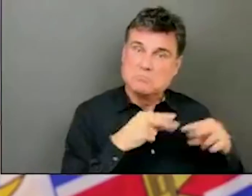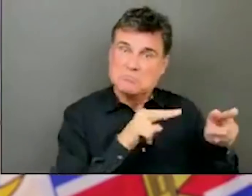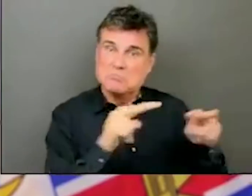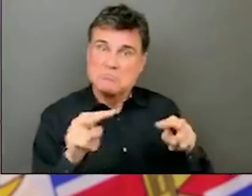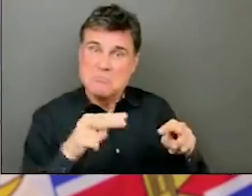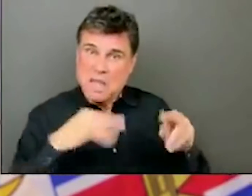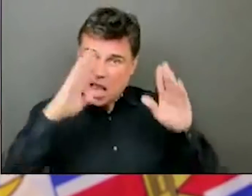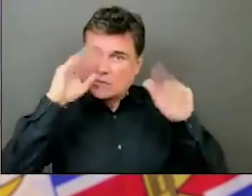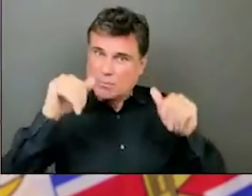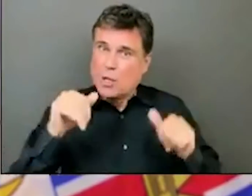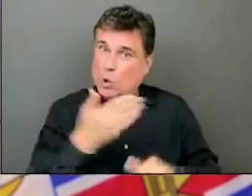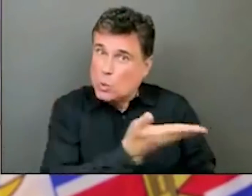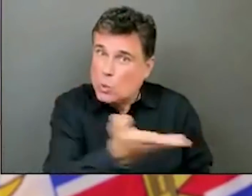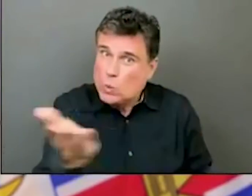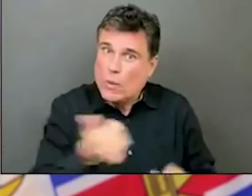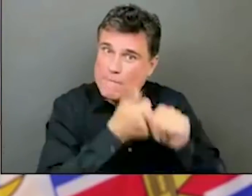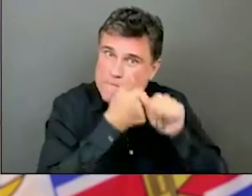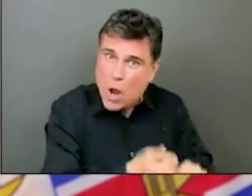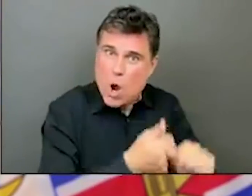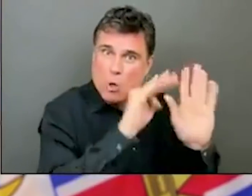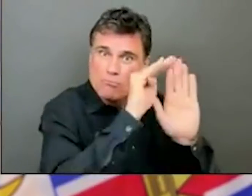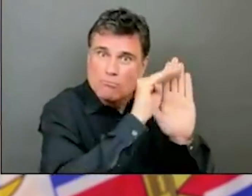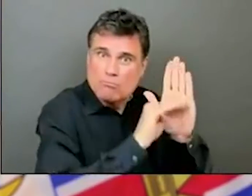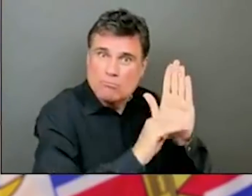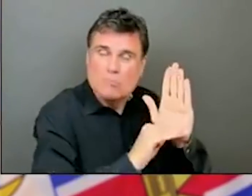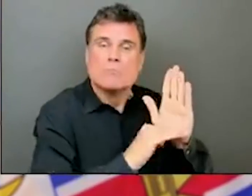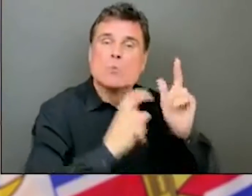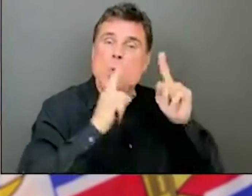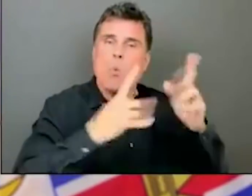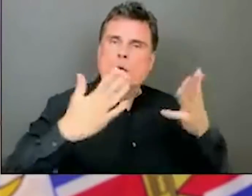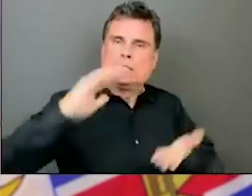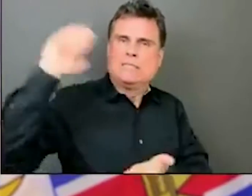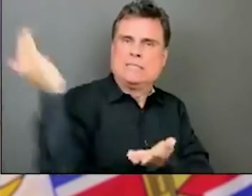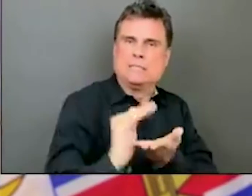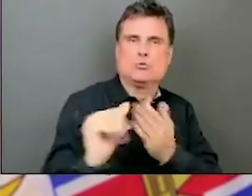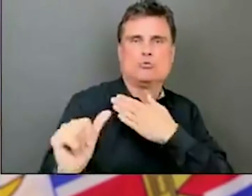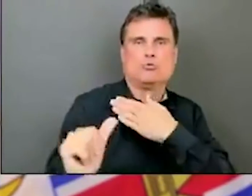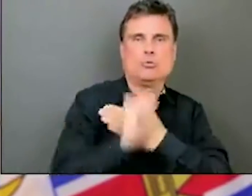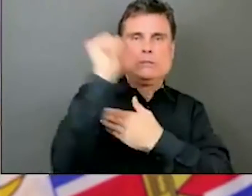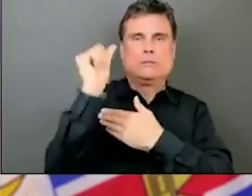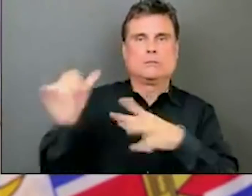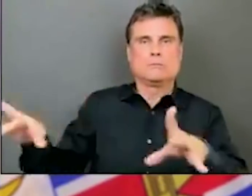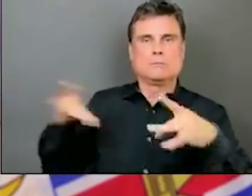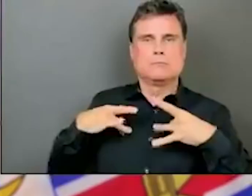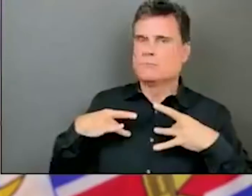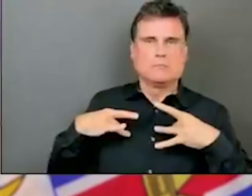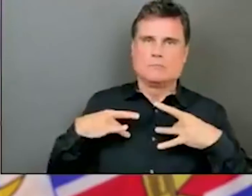will follow the guidelines that we've put in place to try and do our best to minimize any risk.